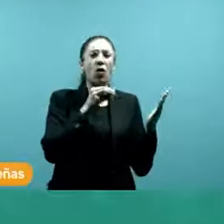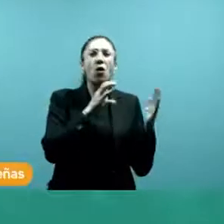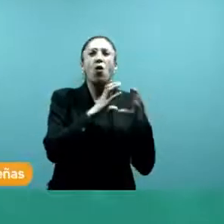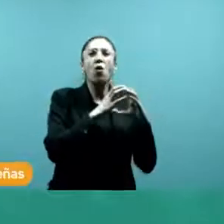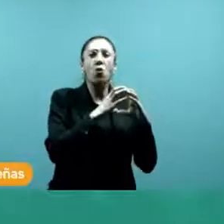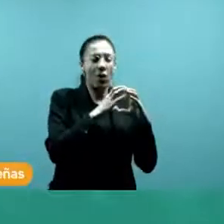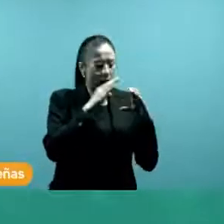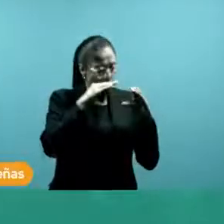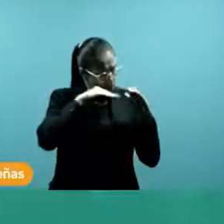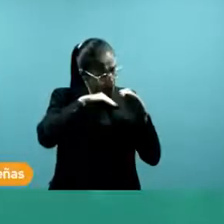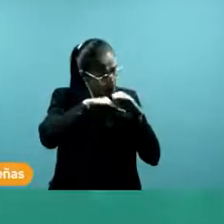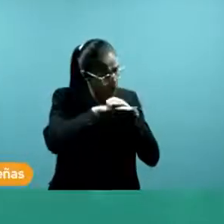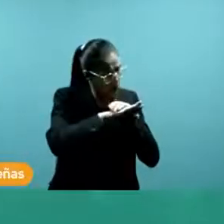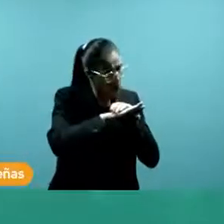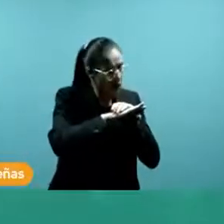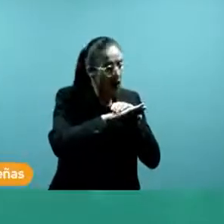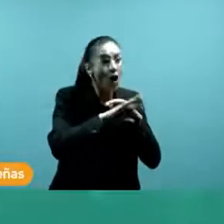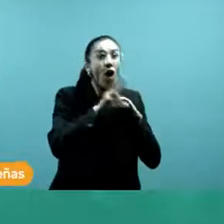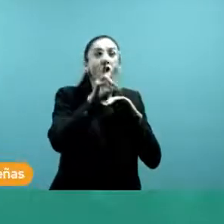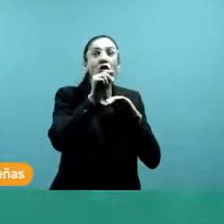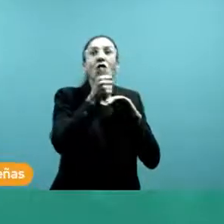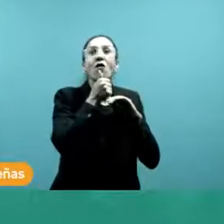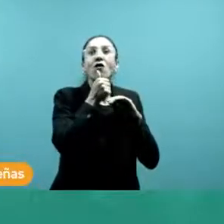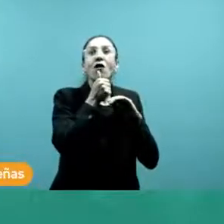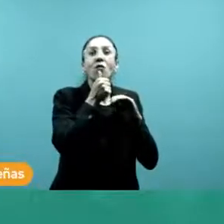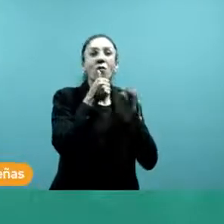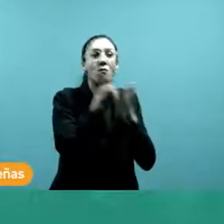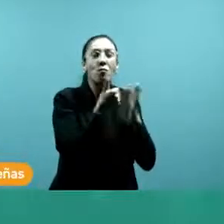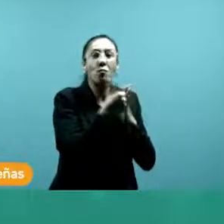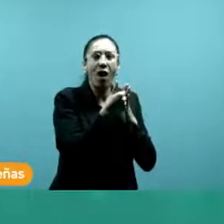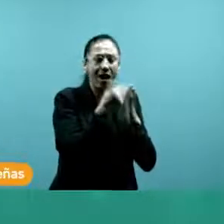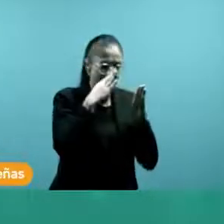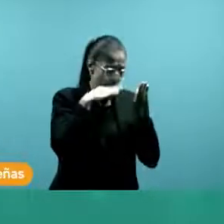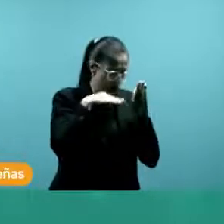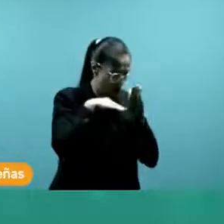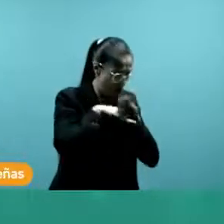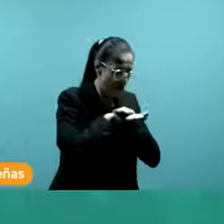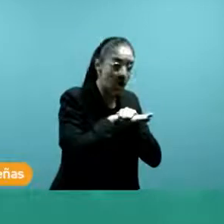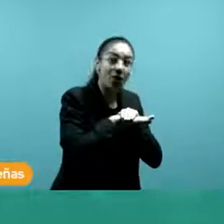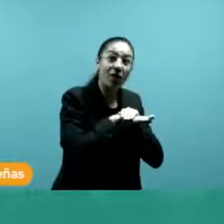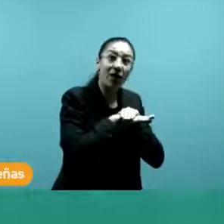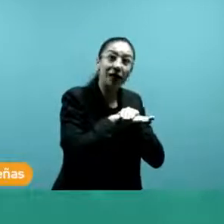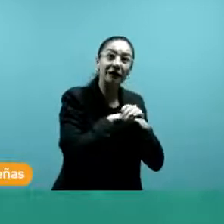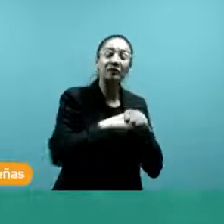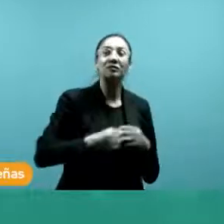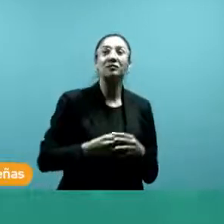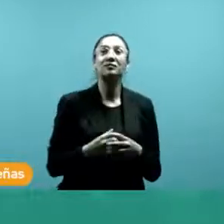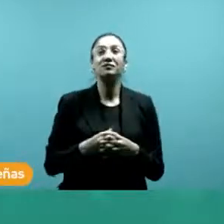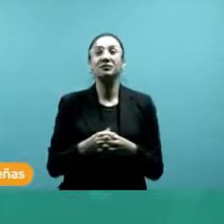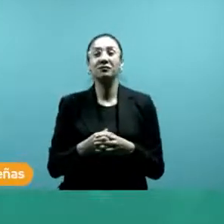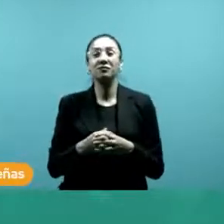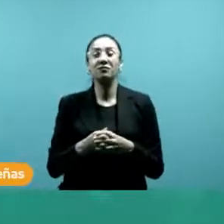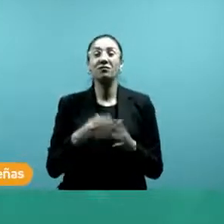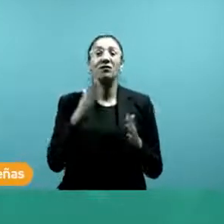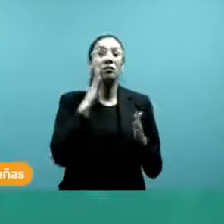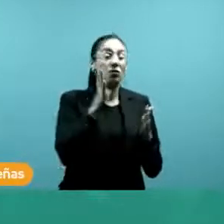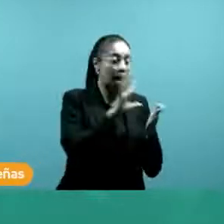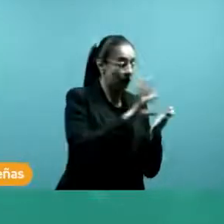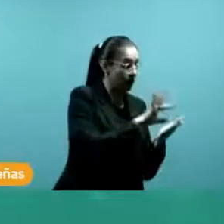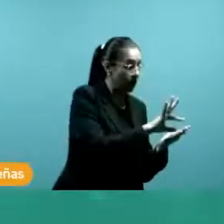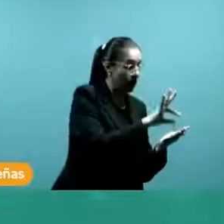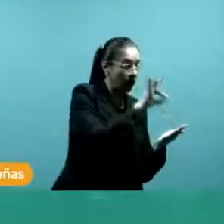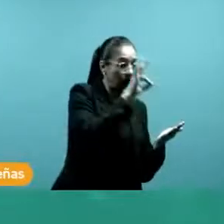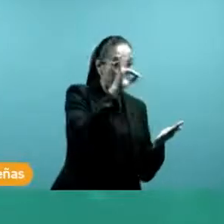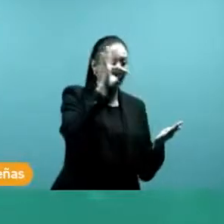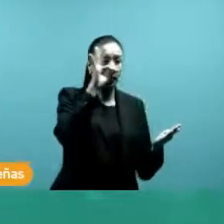in. Para so que he no kind of para el agua to fix the y se suitcase. Mojara. And when we took it out, cuando we lo sacamos,